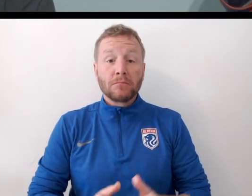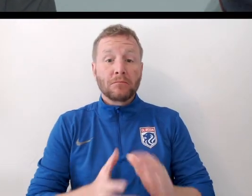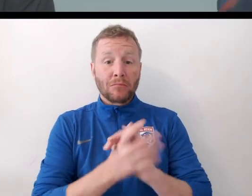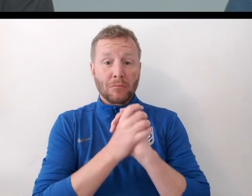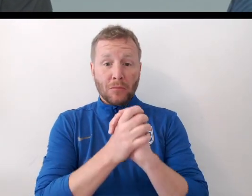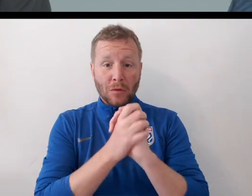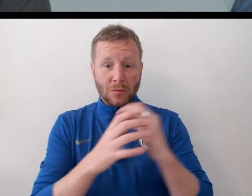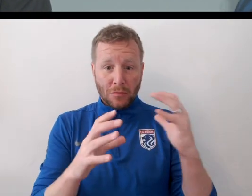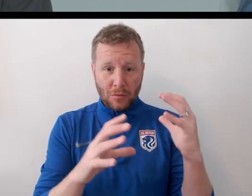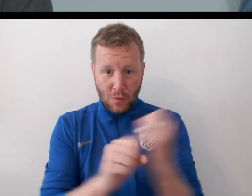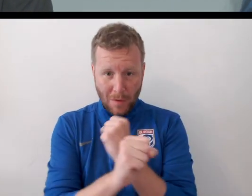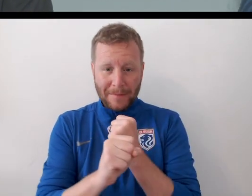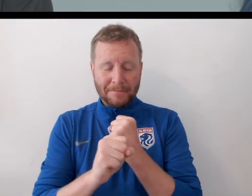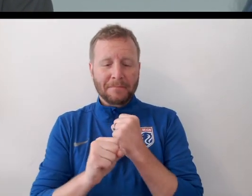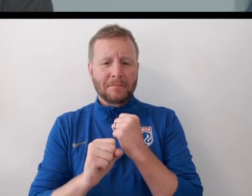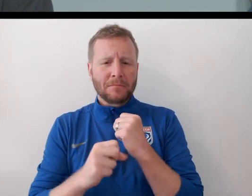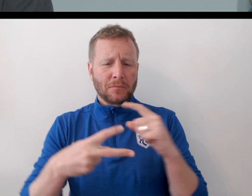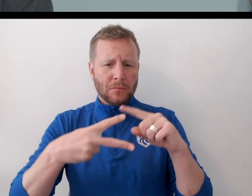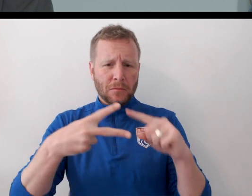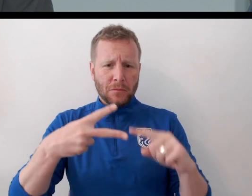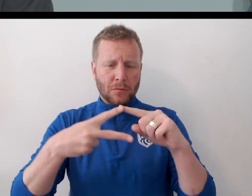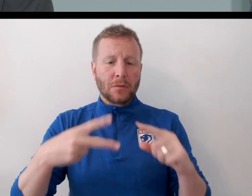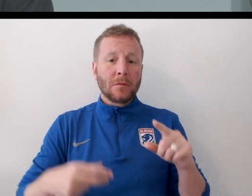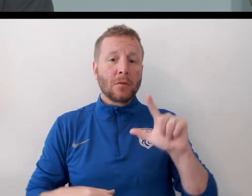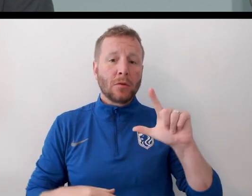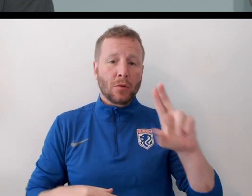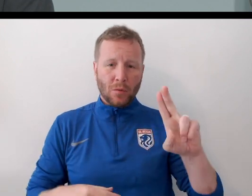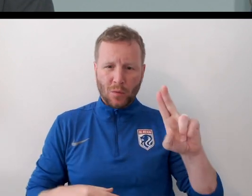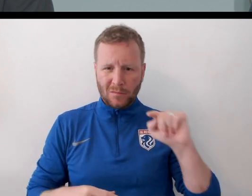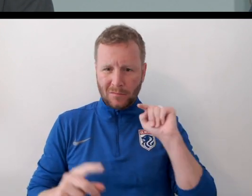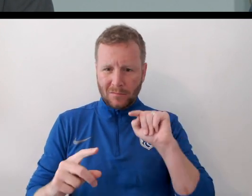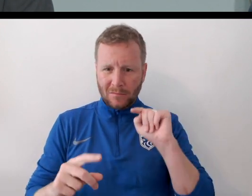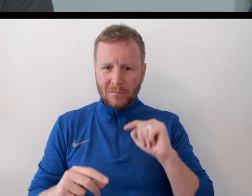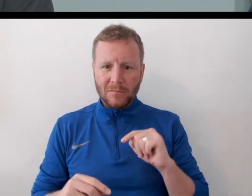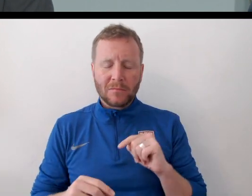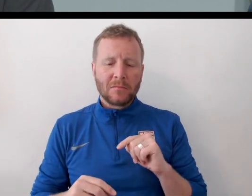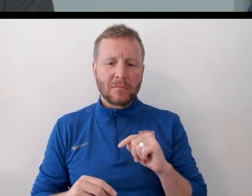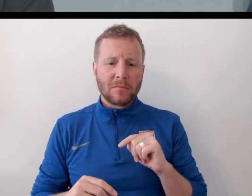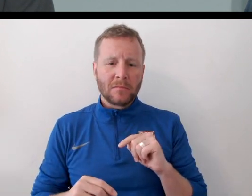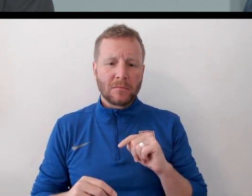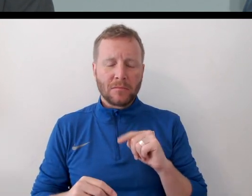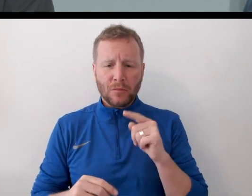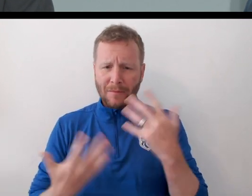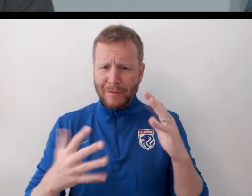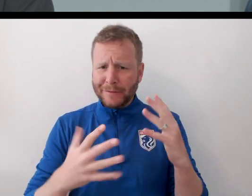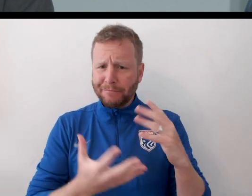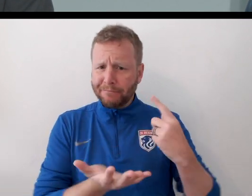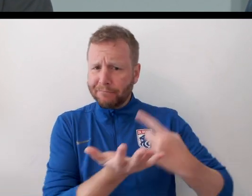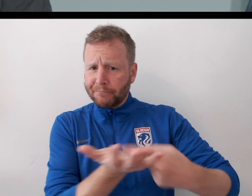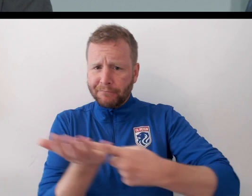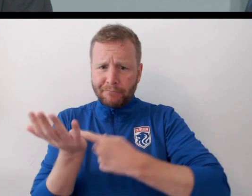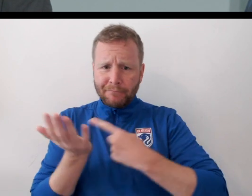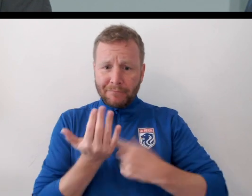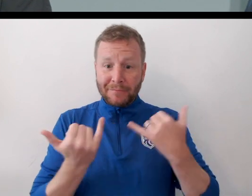congrats on the win. Thanks for taking time to chat with us. Two questions, Lou, for you. First for you, Lou. You've had time to think about it, you've talked about it, but